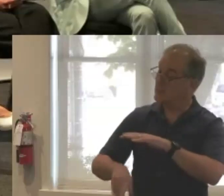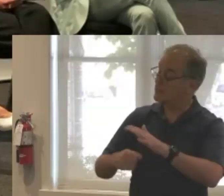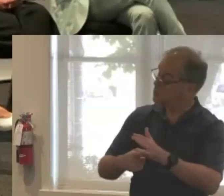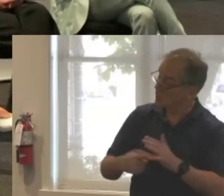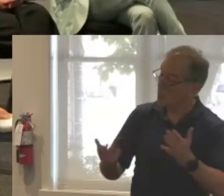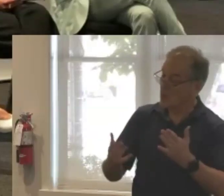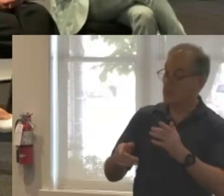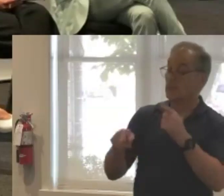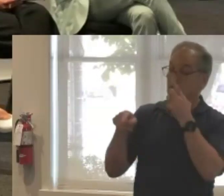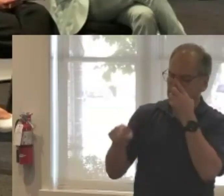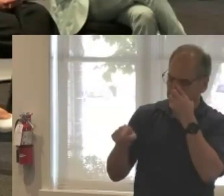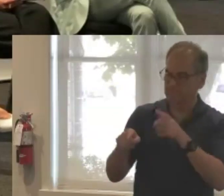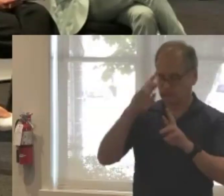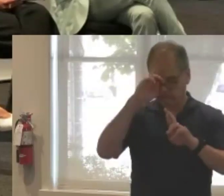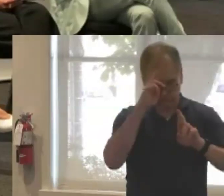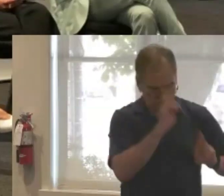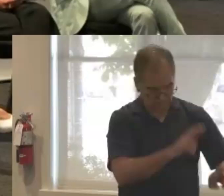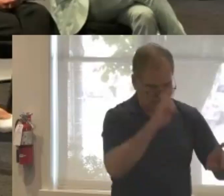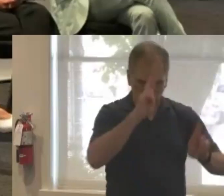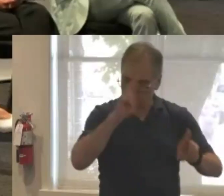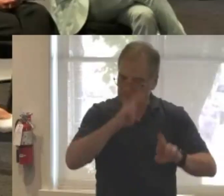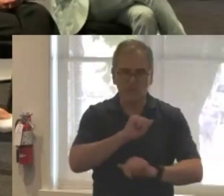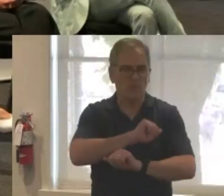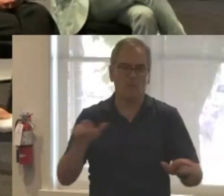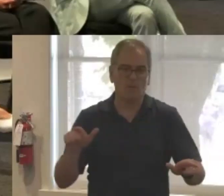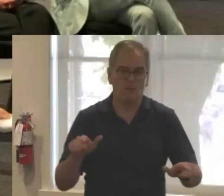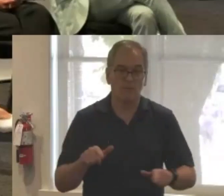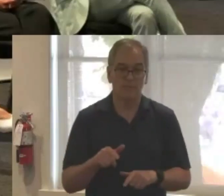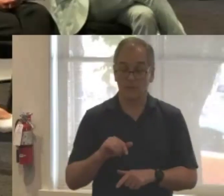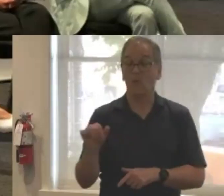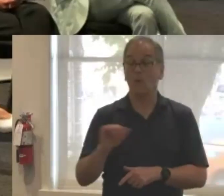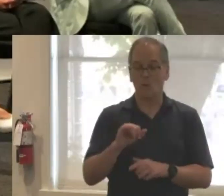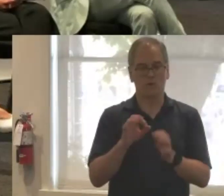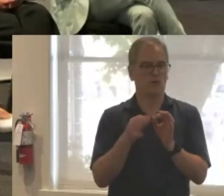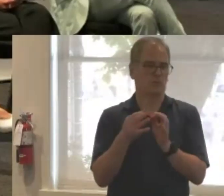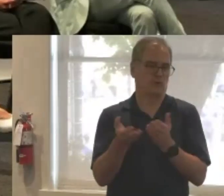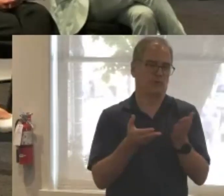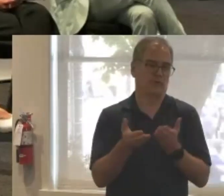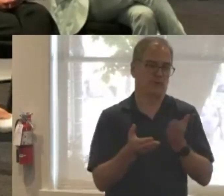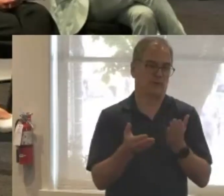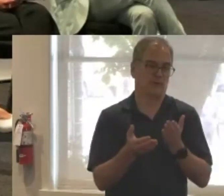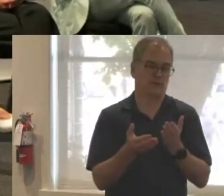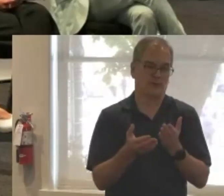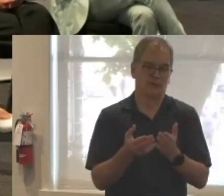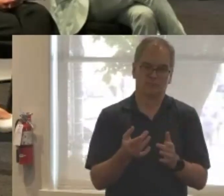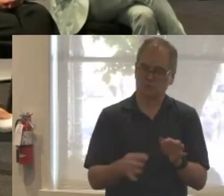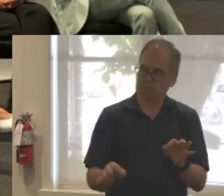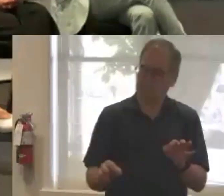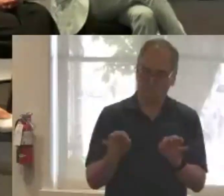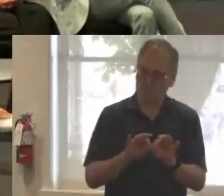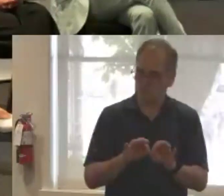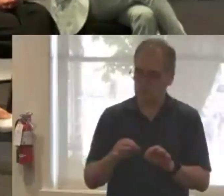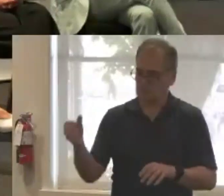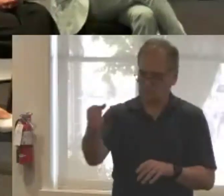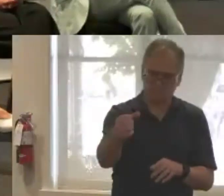the interpreter services and translations again here. This is a very important practice that ensures clear communication and understanding